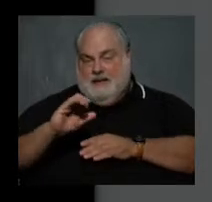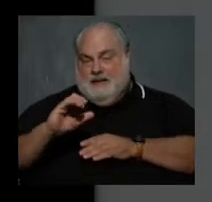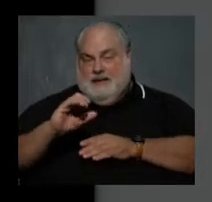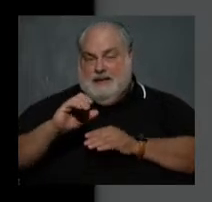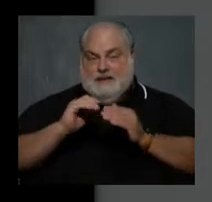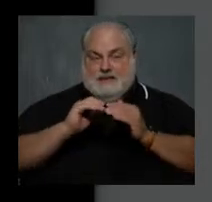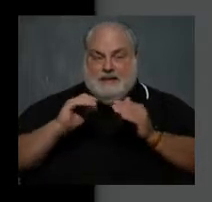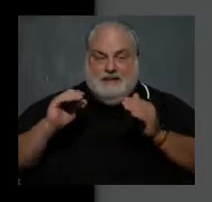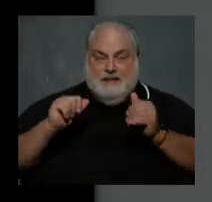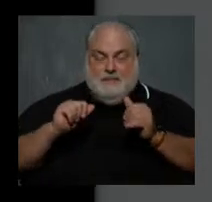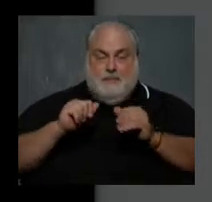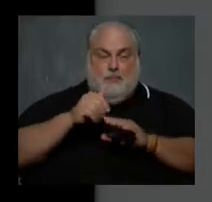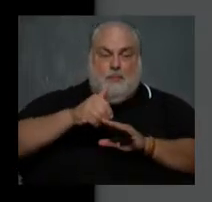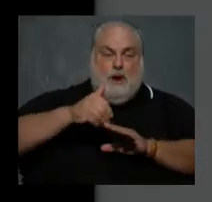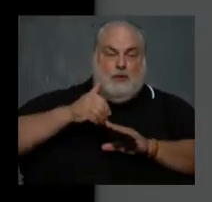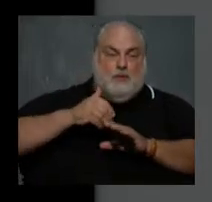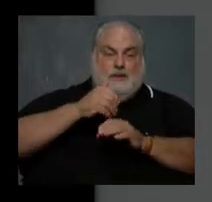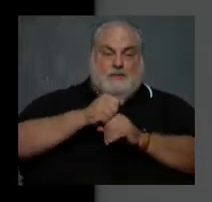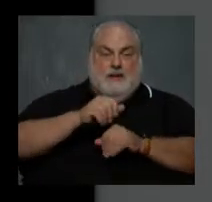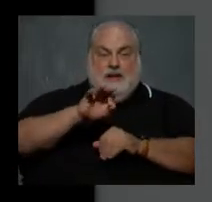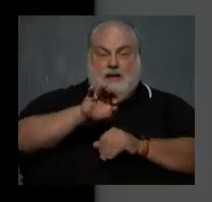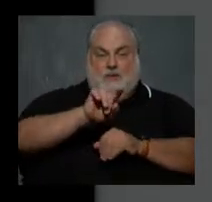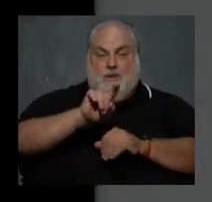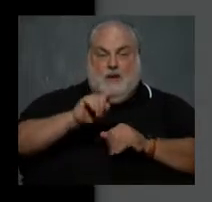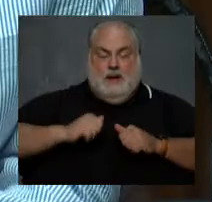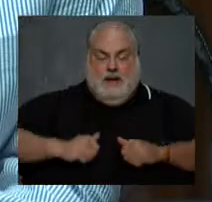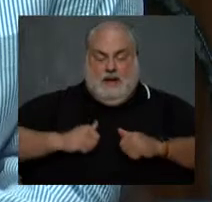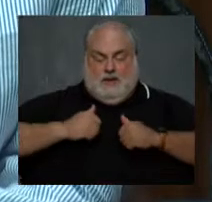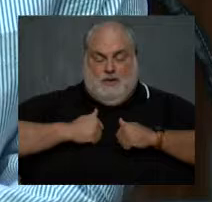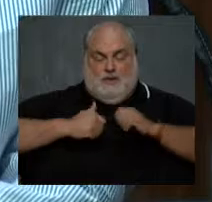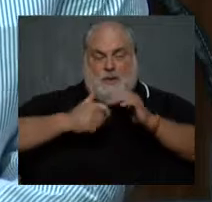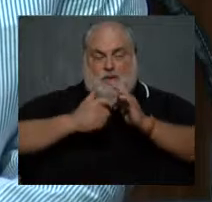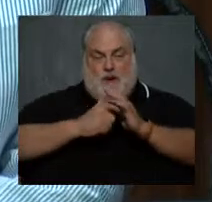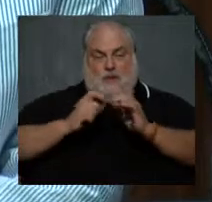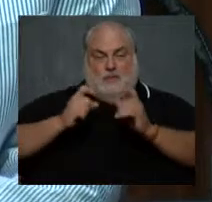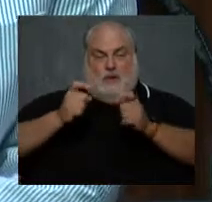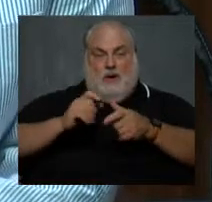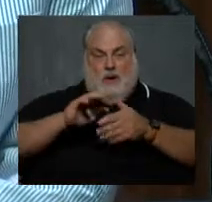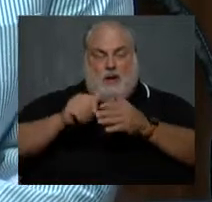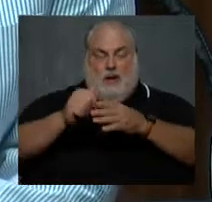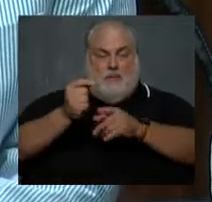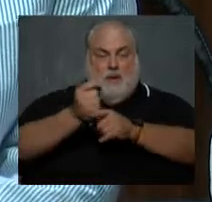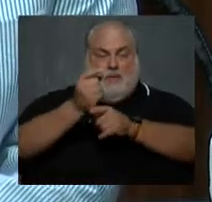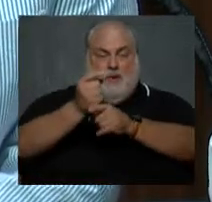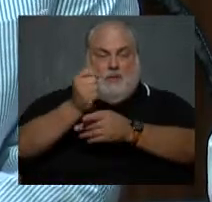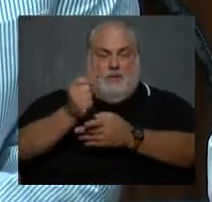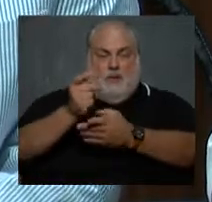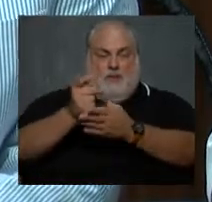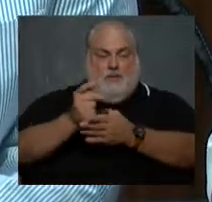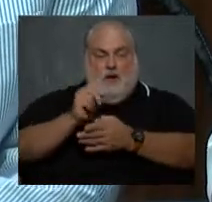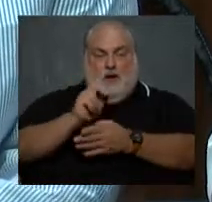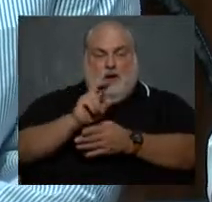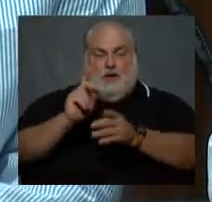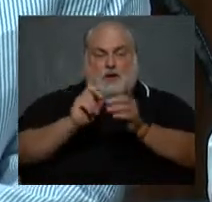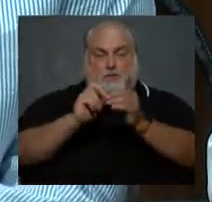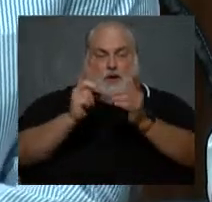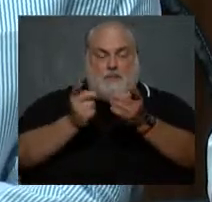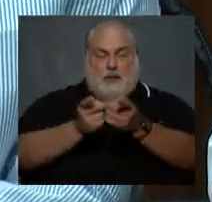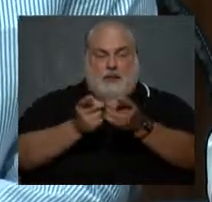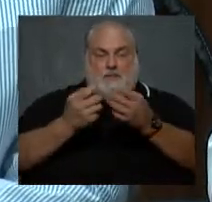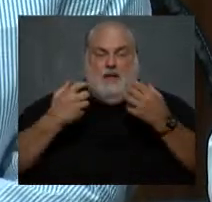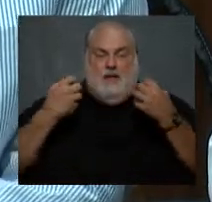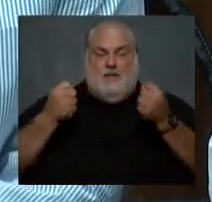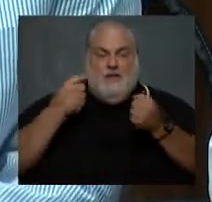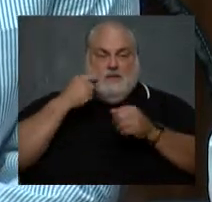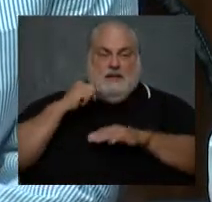receiving a 911 address from the county, the applicant will be required to provide all proper approvals from the Arkansas Department of Health for the installation